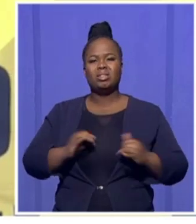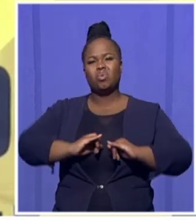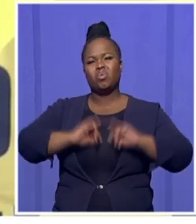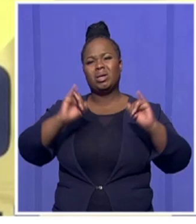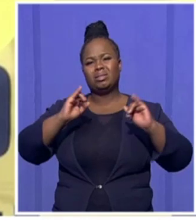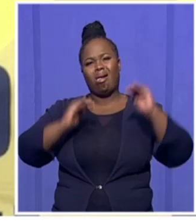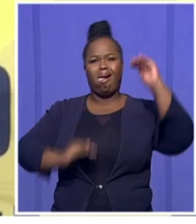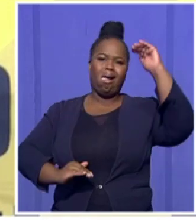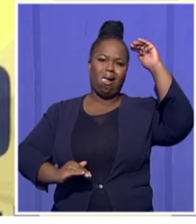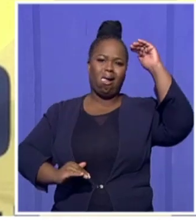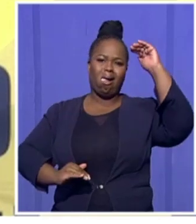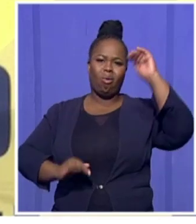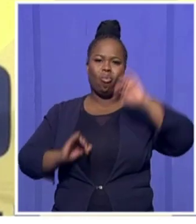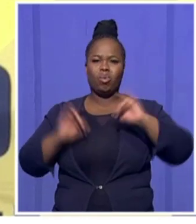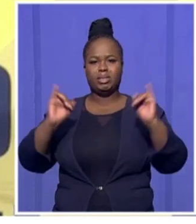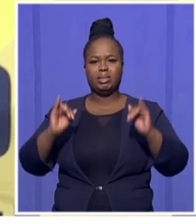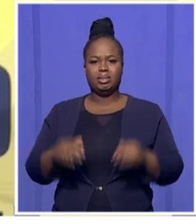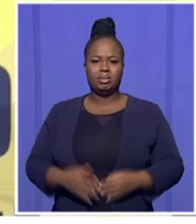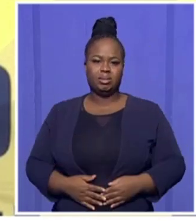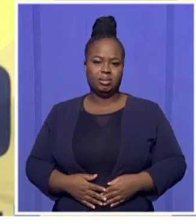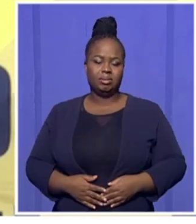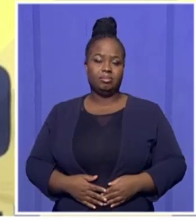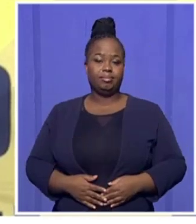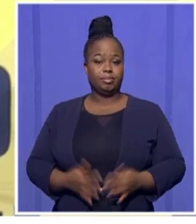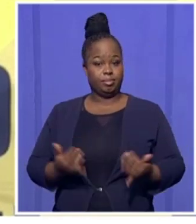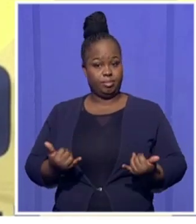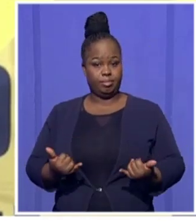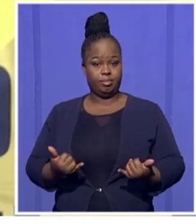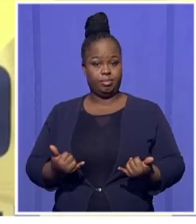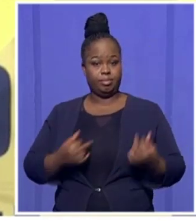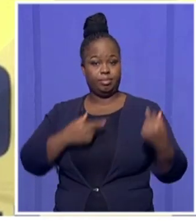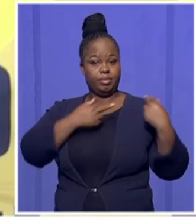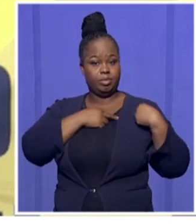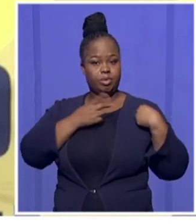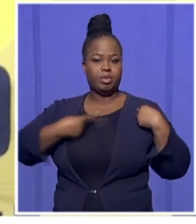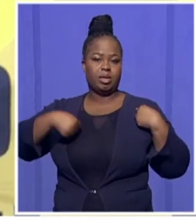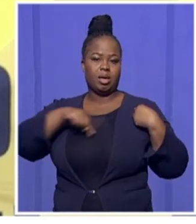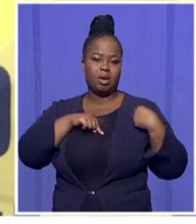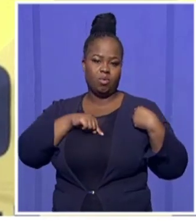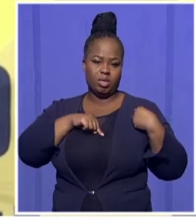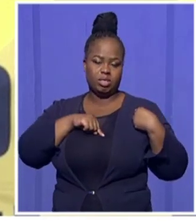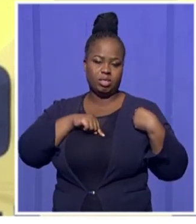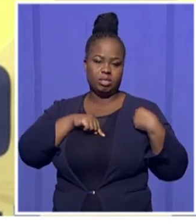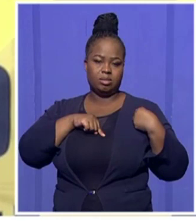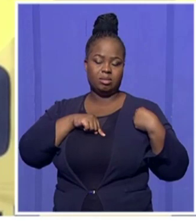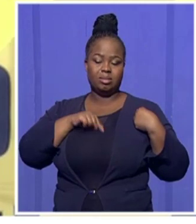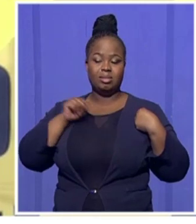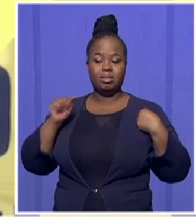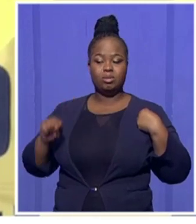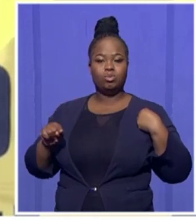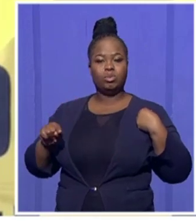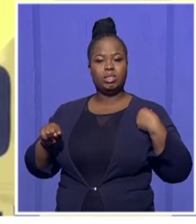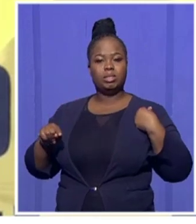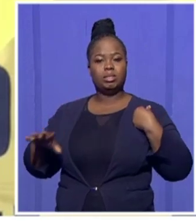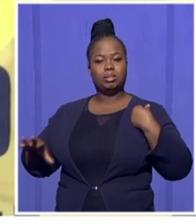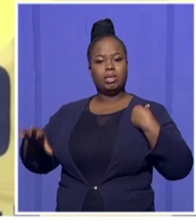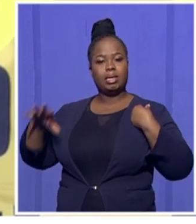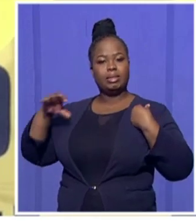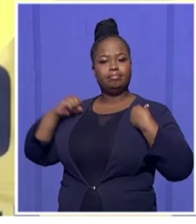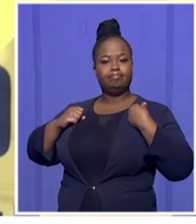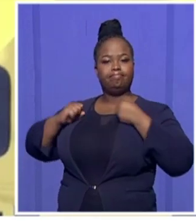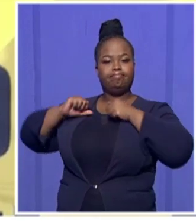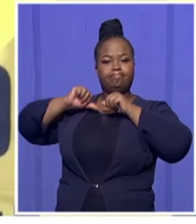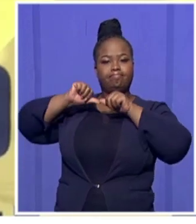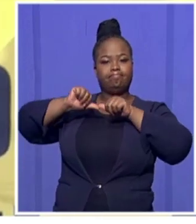inequality. Our task, therefore, is to pick up Comrade Mpho's spear and work